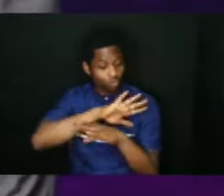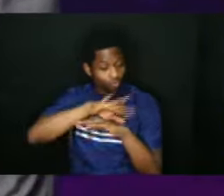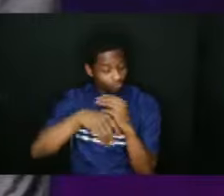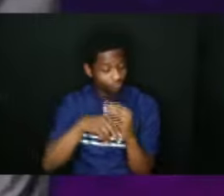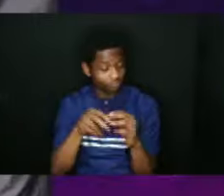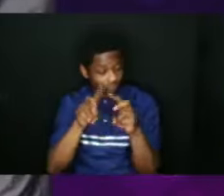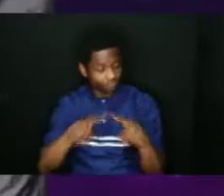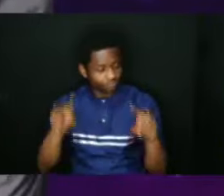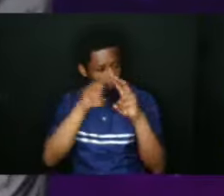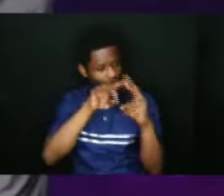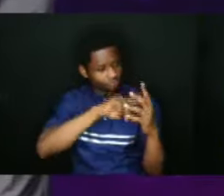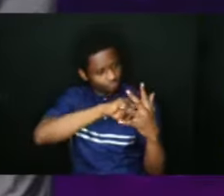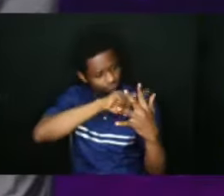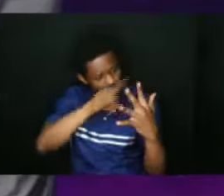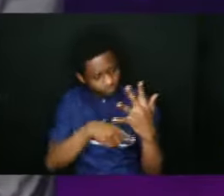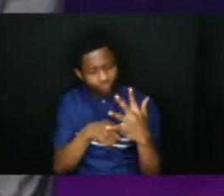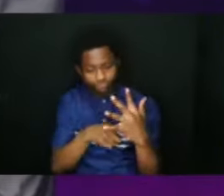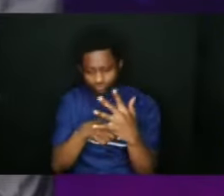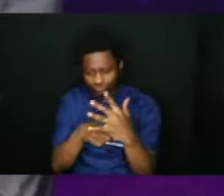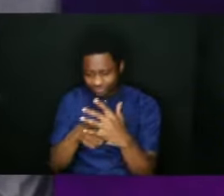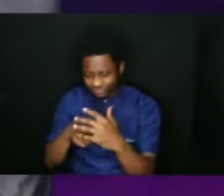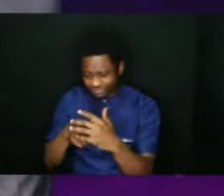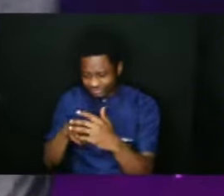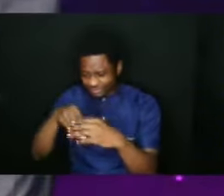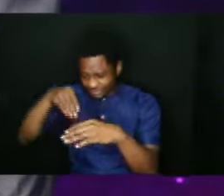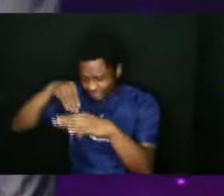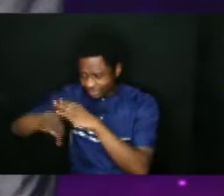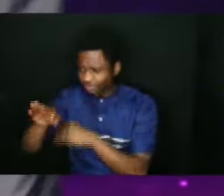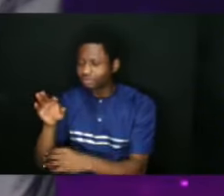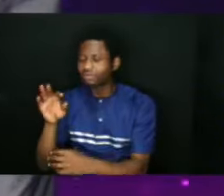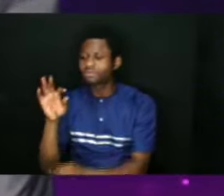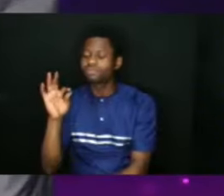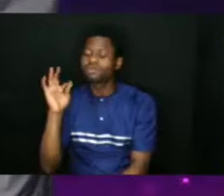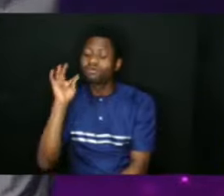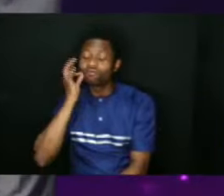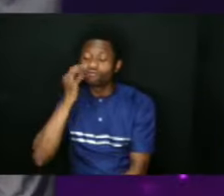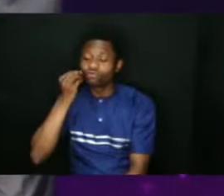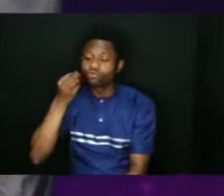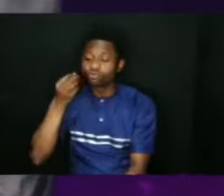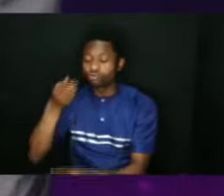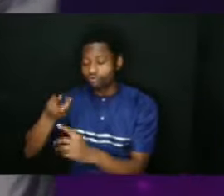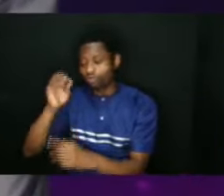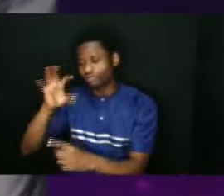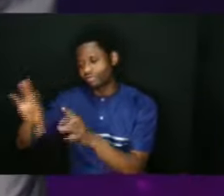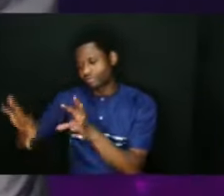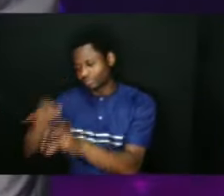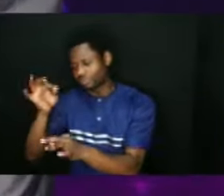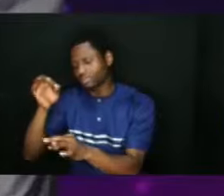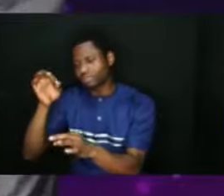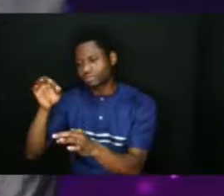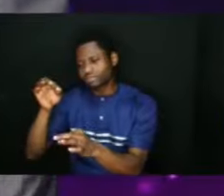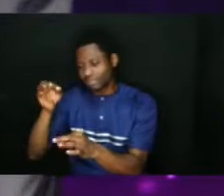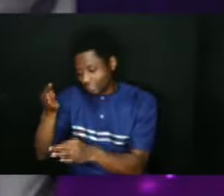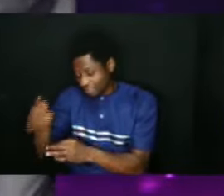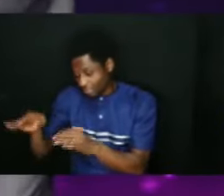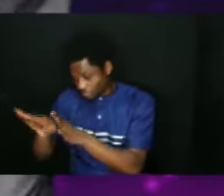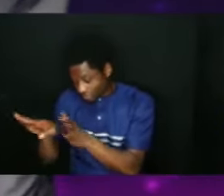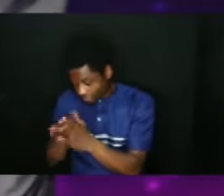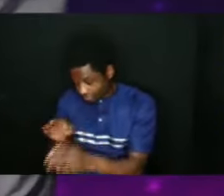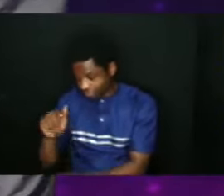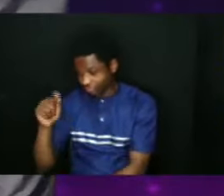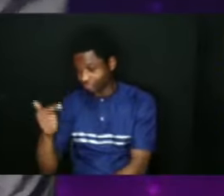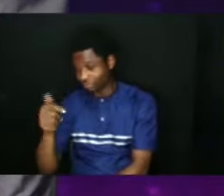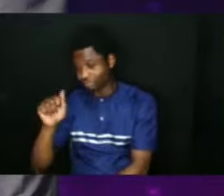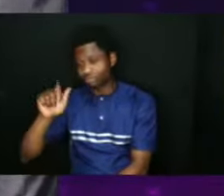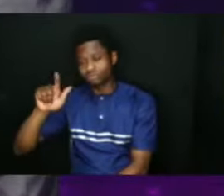the Spirit, noted in Galatians chapter 5 verse 22. Anso sa oba pam fufuro ni mu a sa abrabo superpe nyina no e wo hum na ba